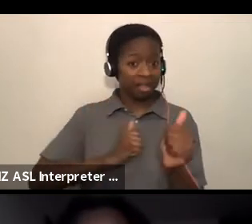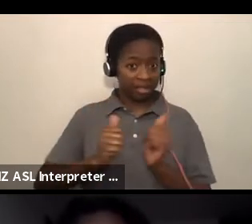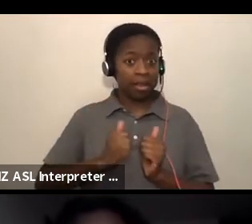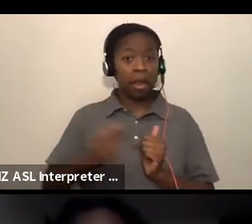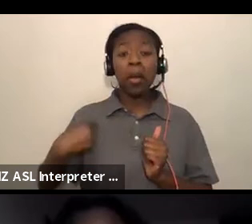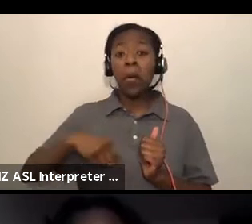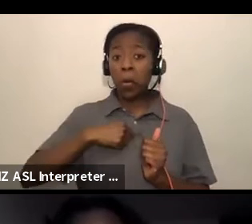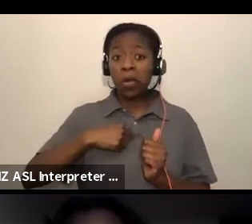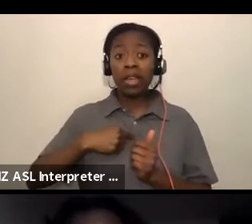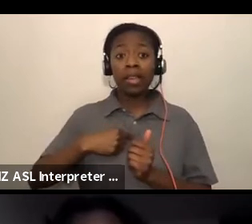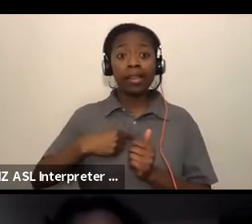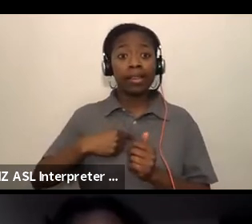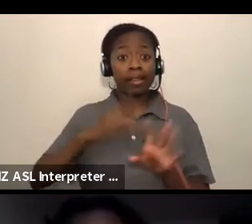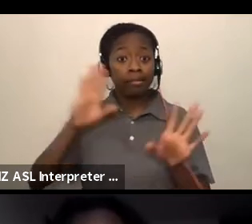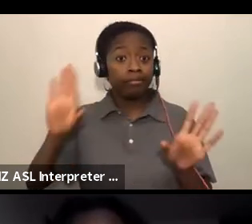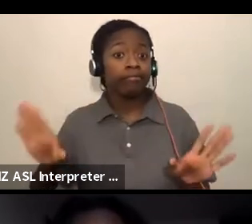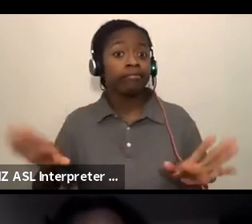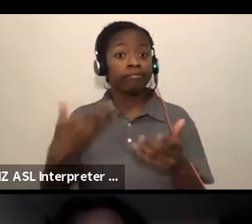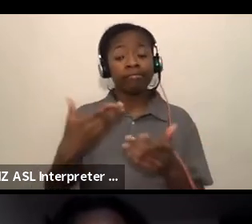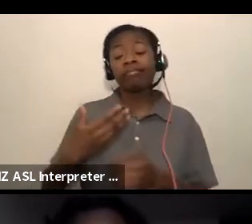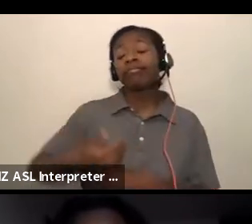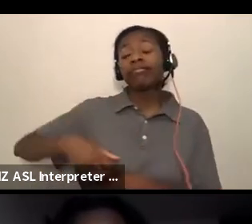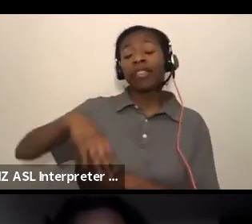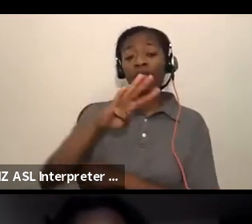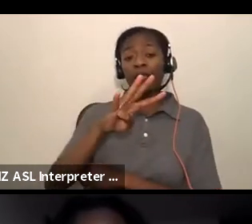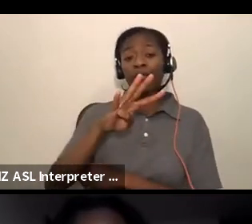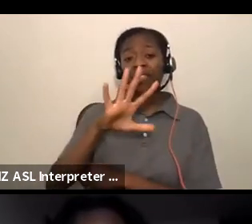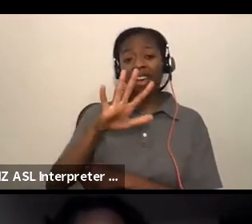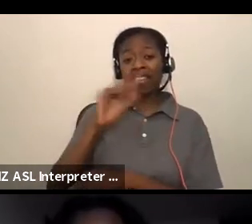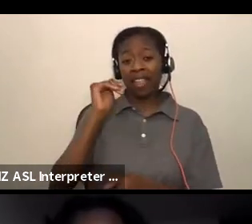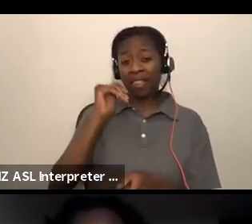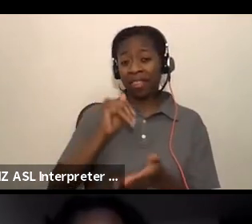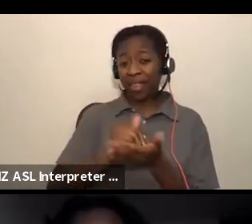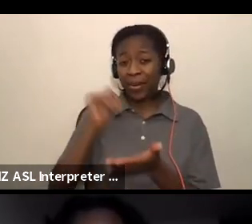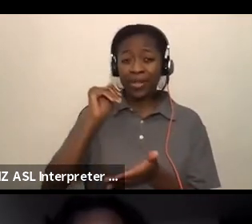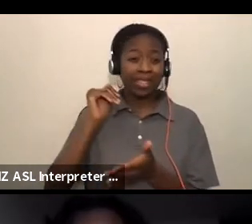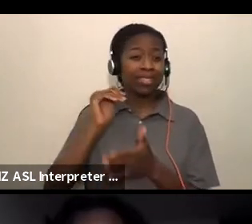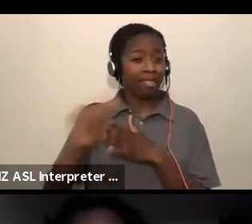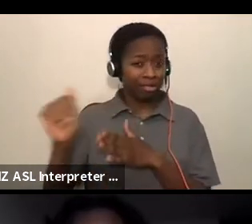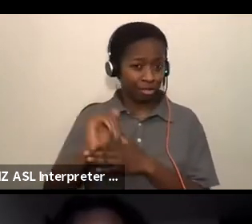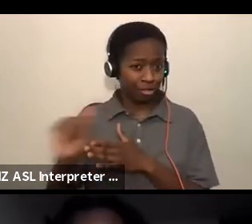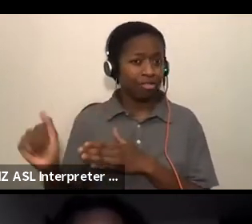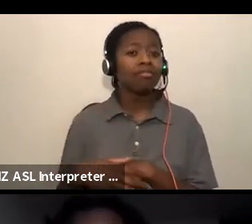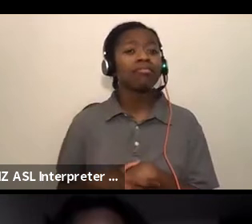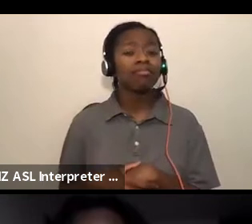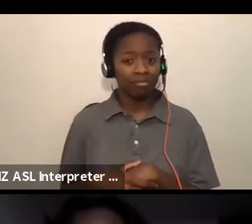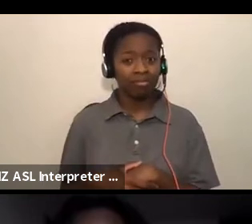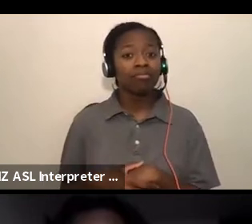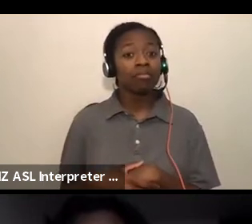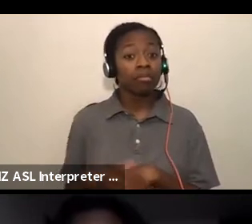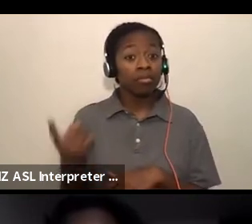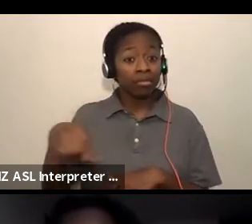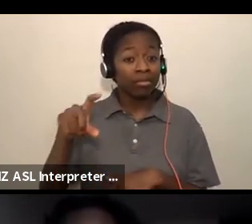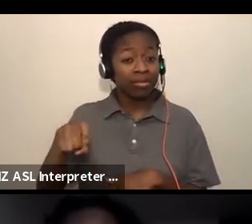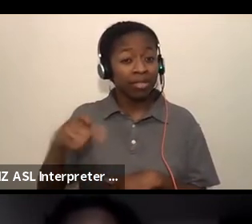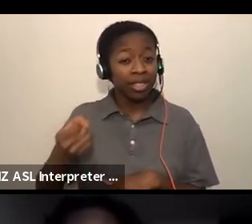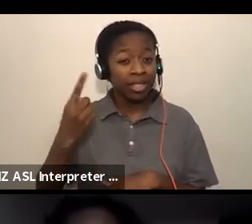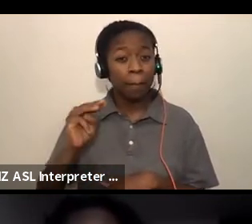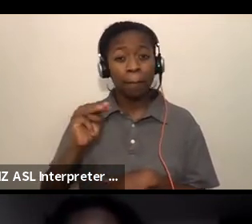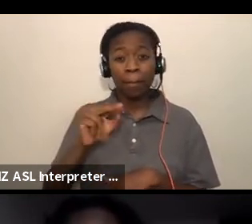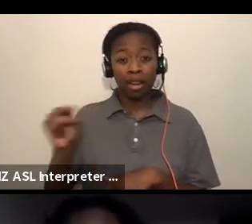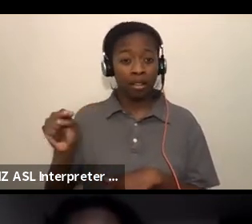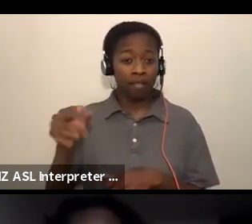got $45,000 from the State Arts Board. And I think something important for people to understand about Minnesota funding is, in November in